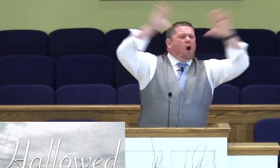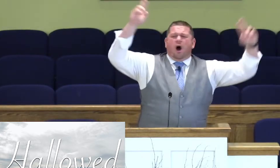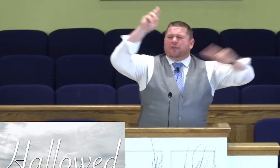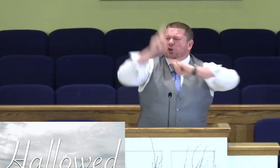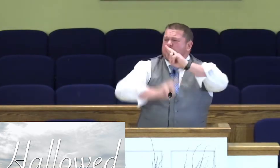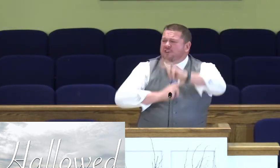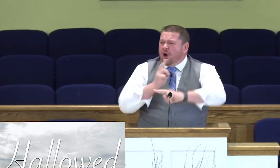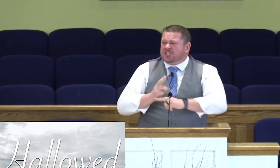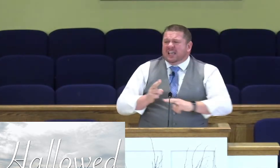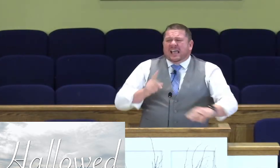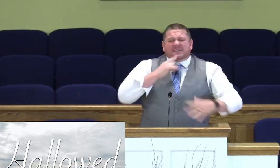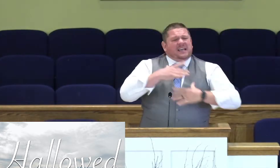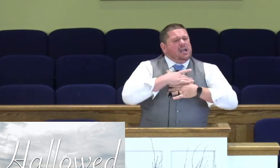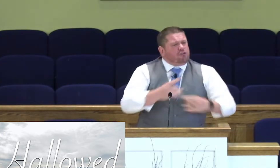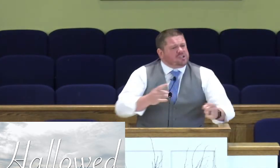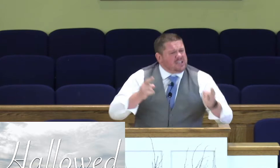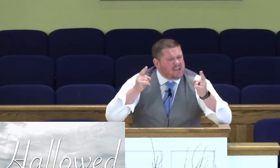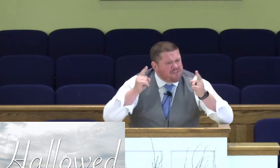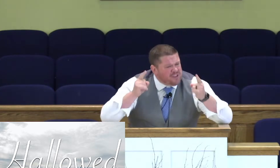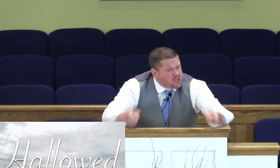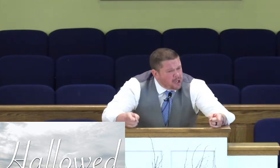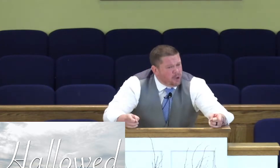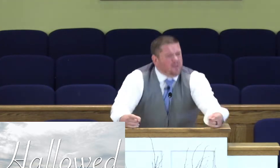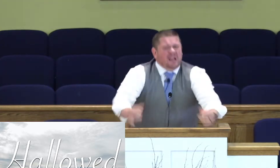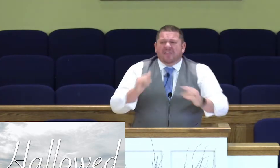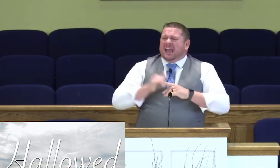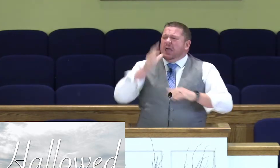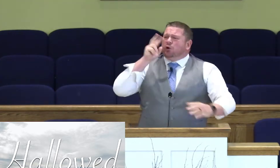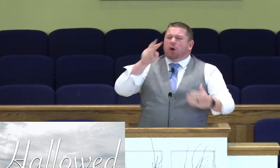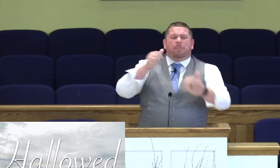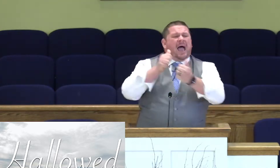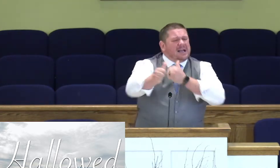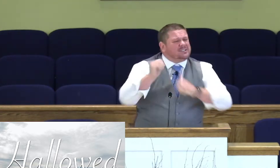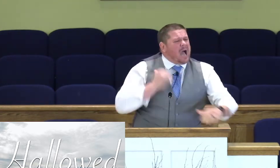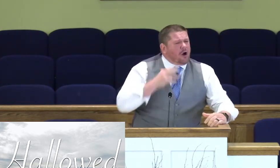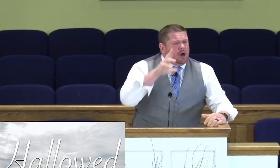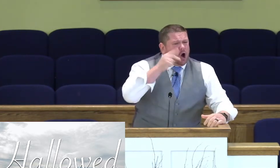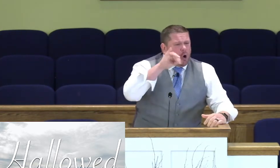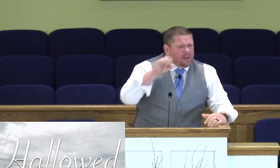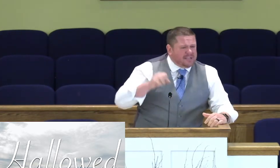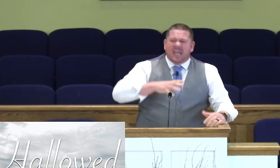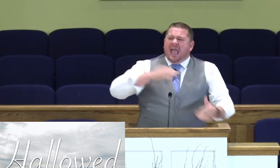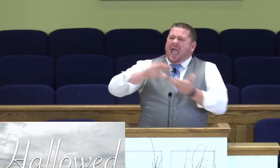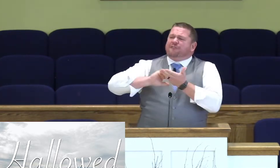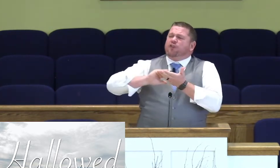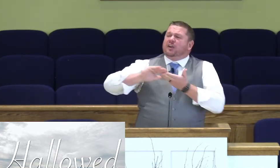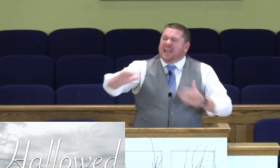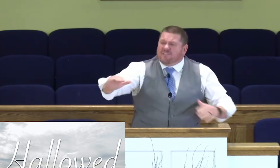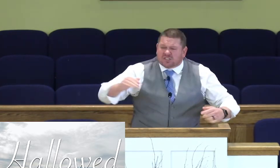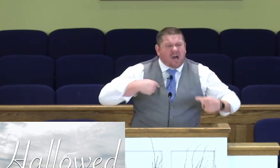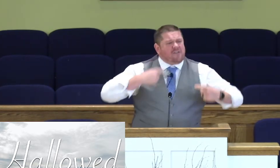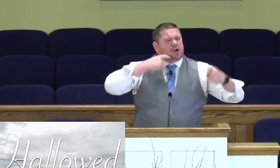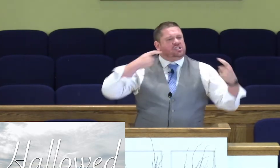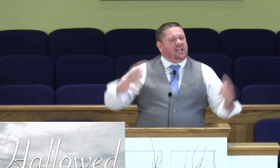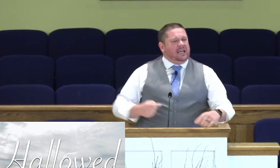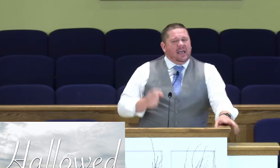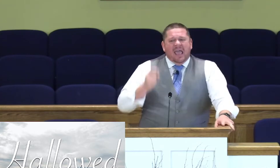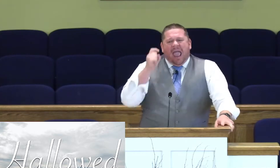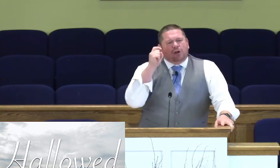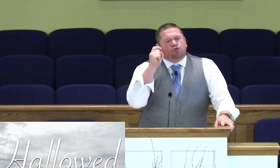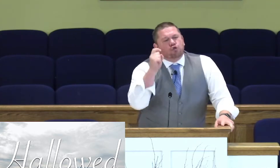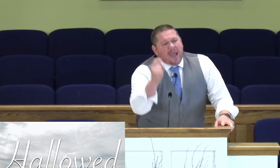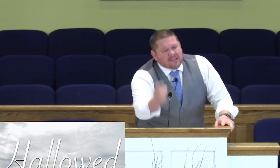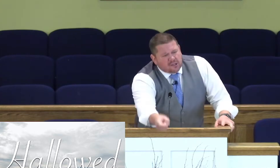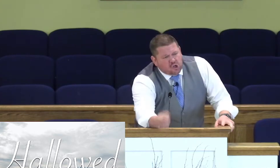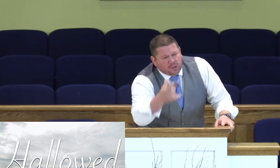in all the universe is interested enough in you that He will look past our unholiness and forgive us of our sin